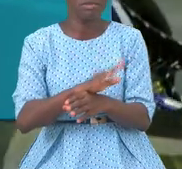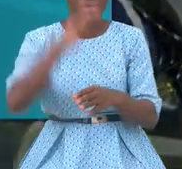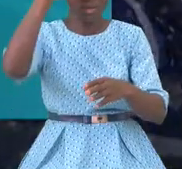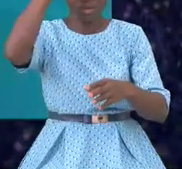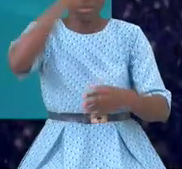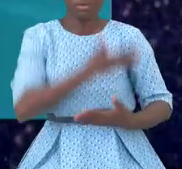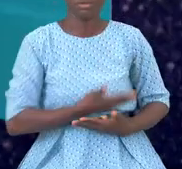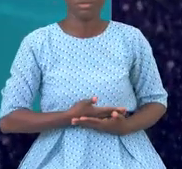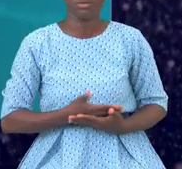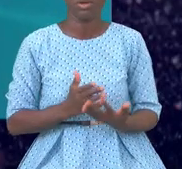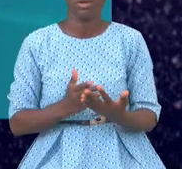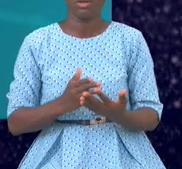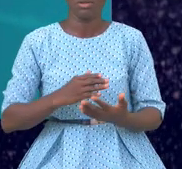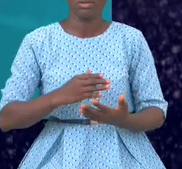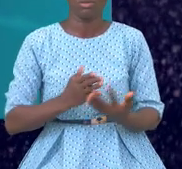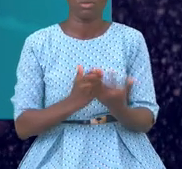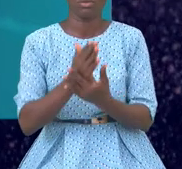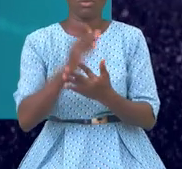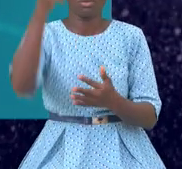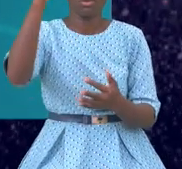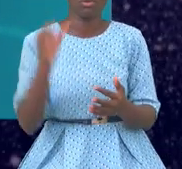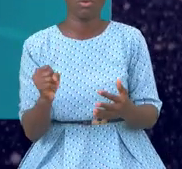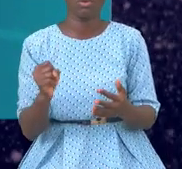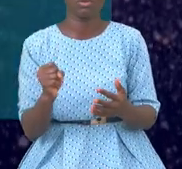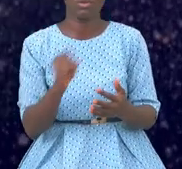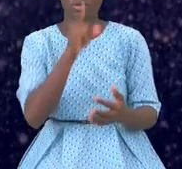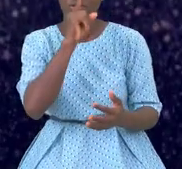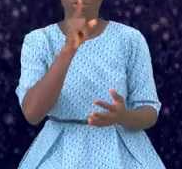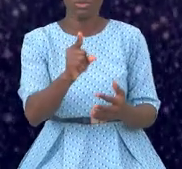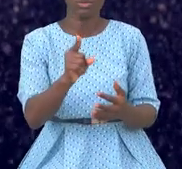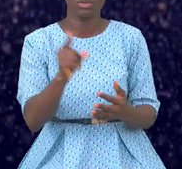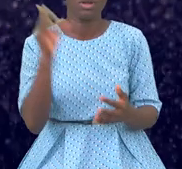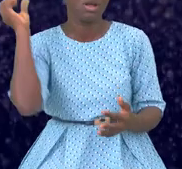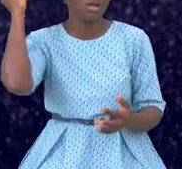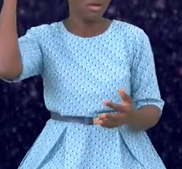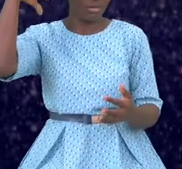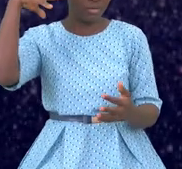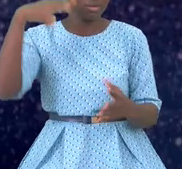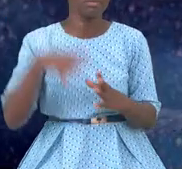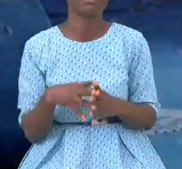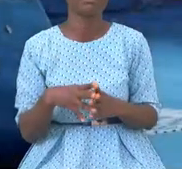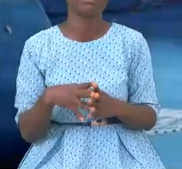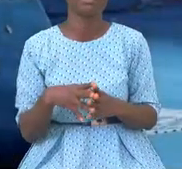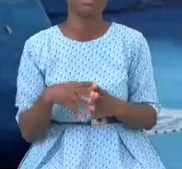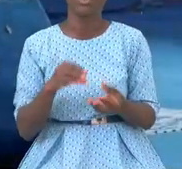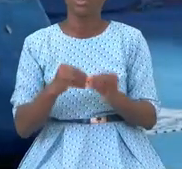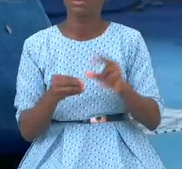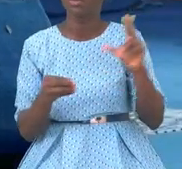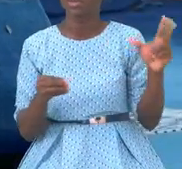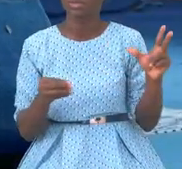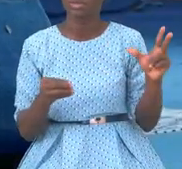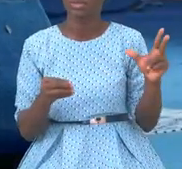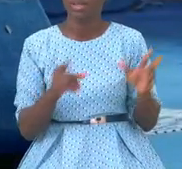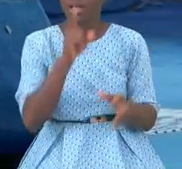grace. Two, amazing grace. Three, assuring grace. One,